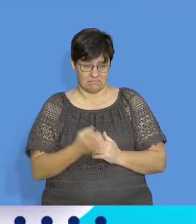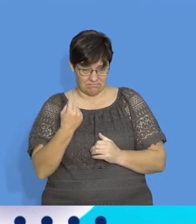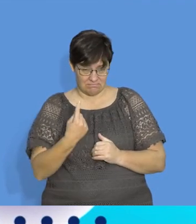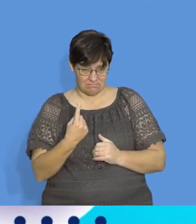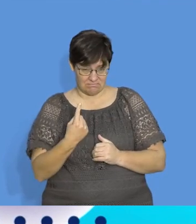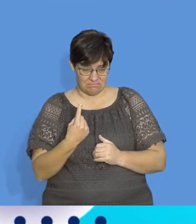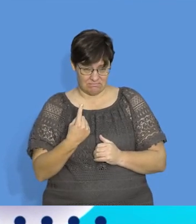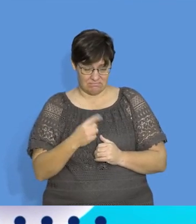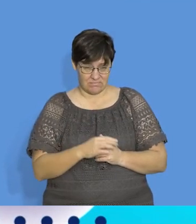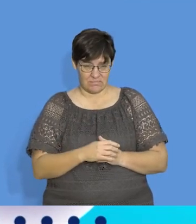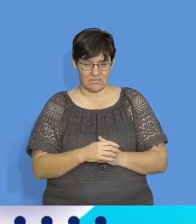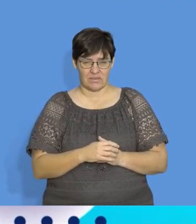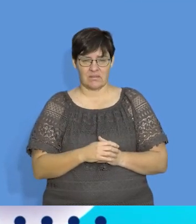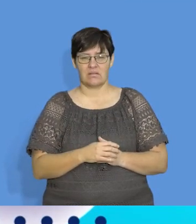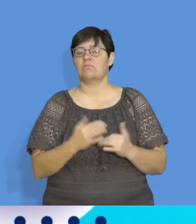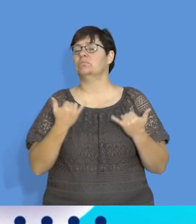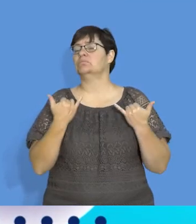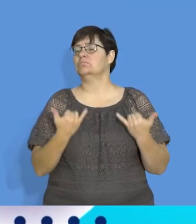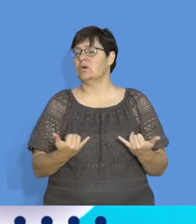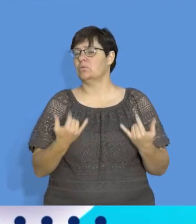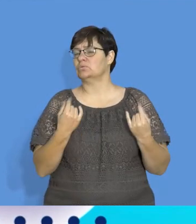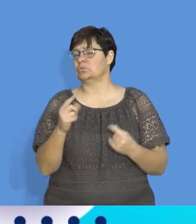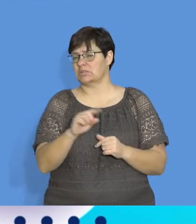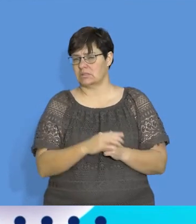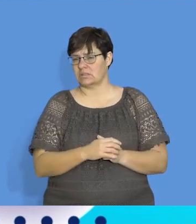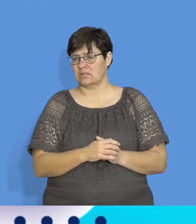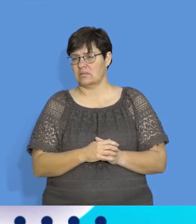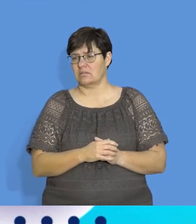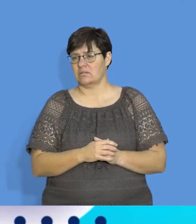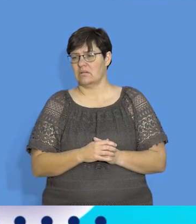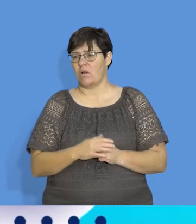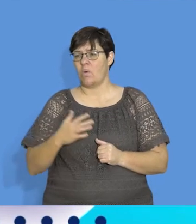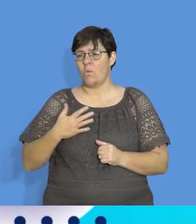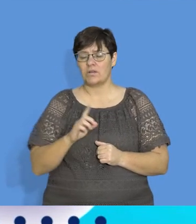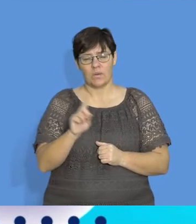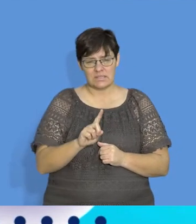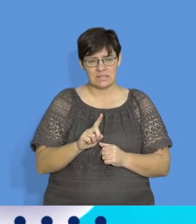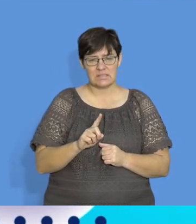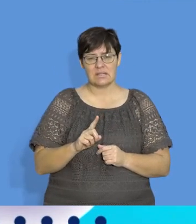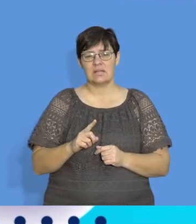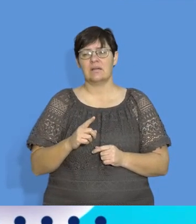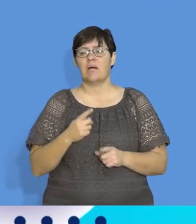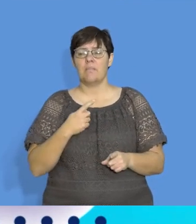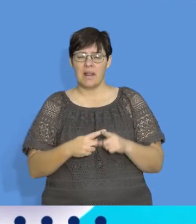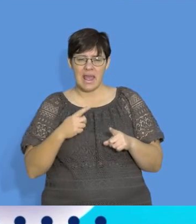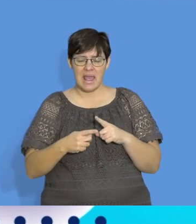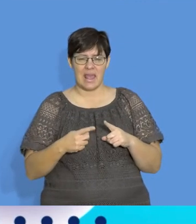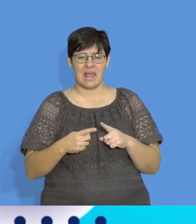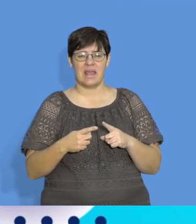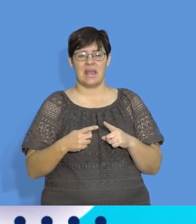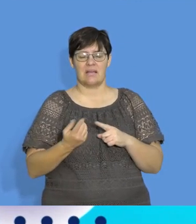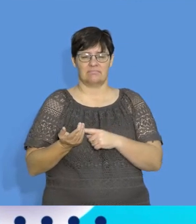we together, guys? I hope this makes sense. Now, what are we going to do, guys? I would like us to play with the